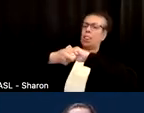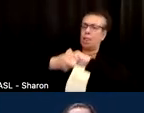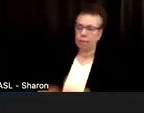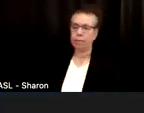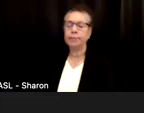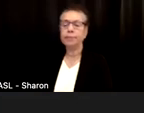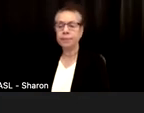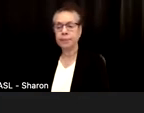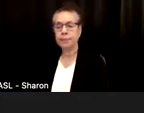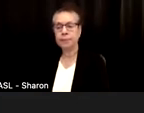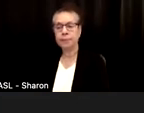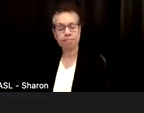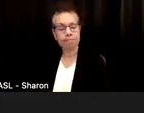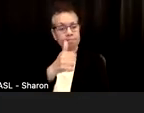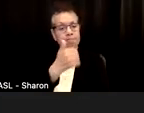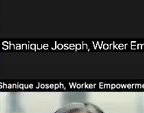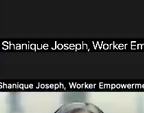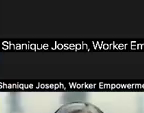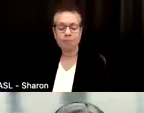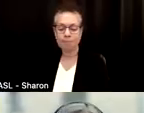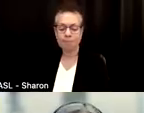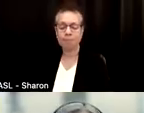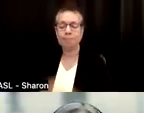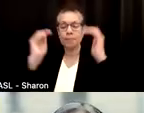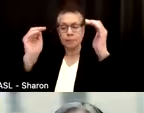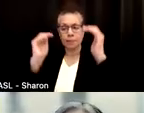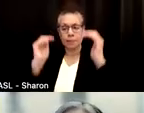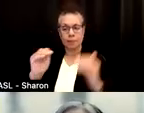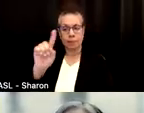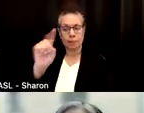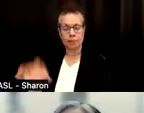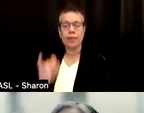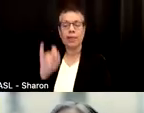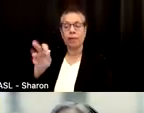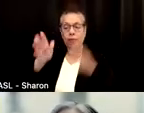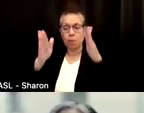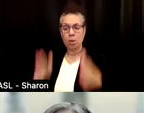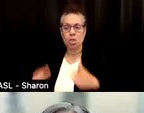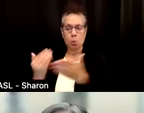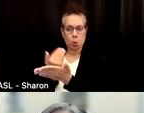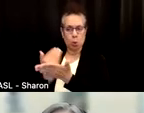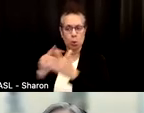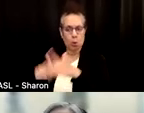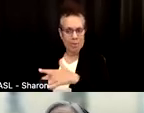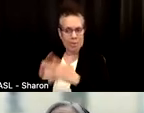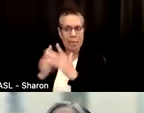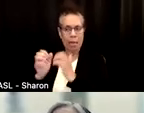Great. Thank you. Our next question, can someone with a startup business